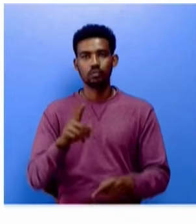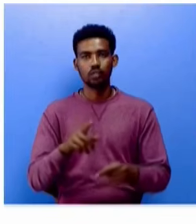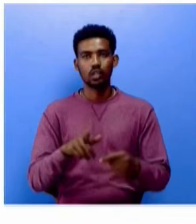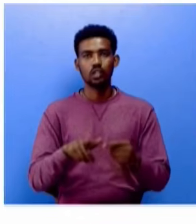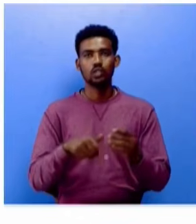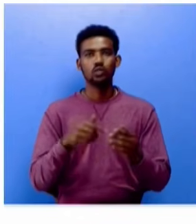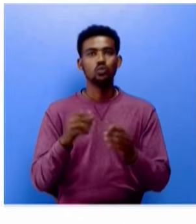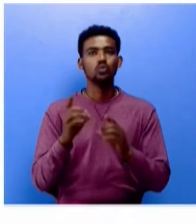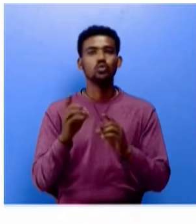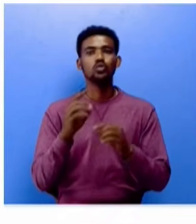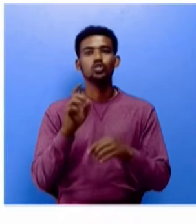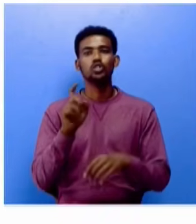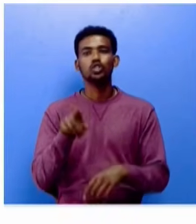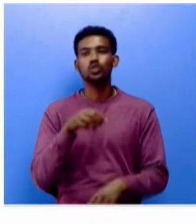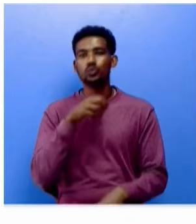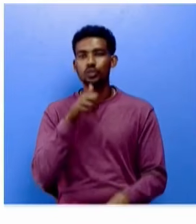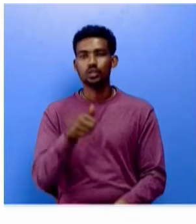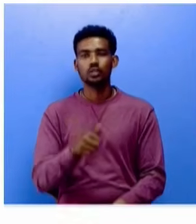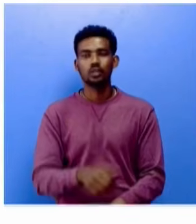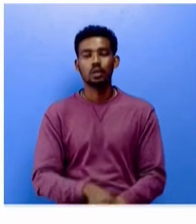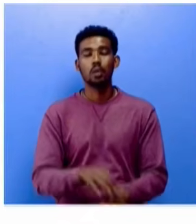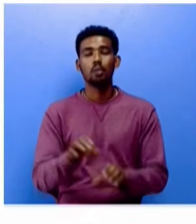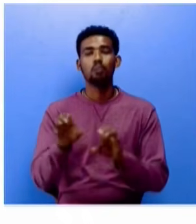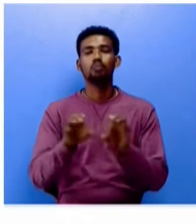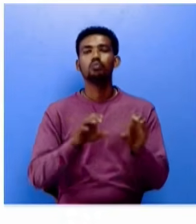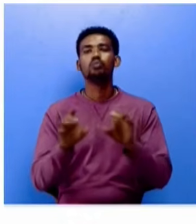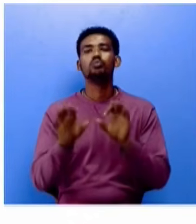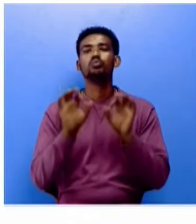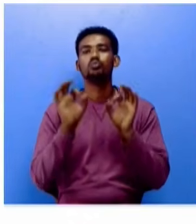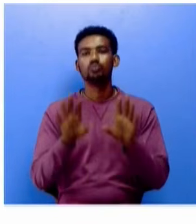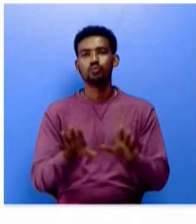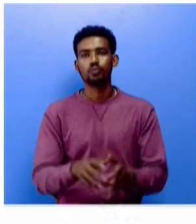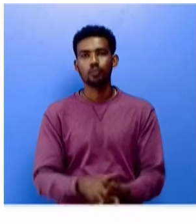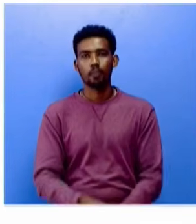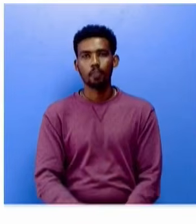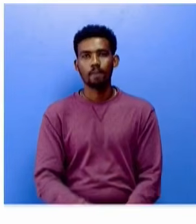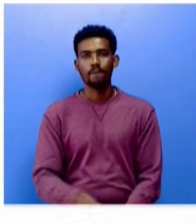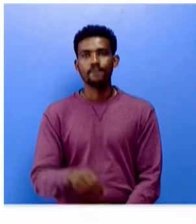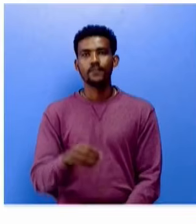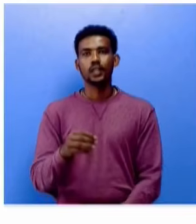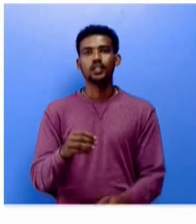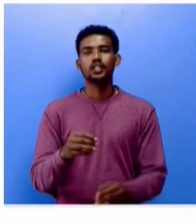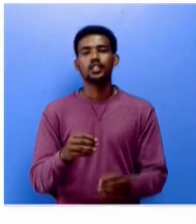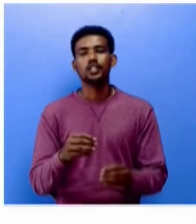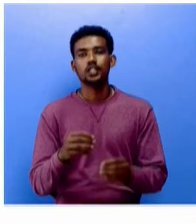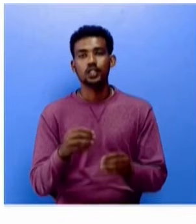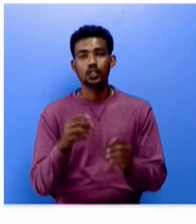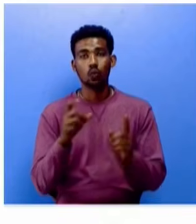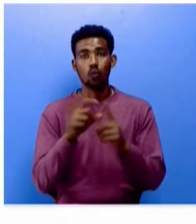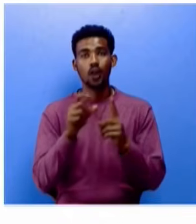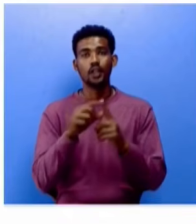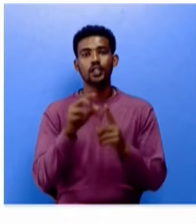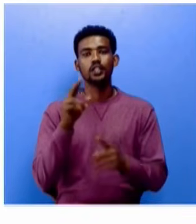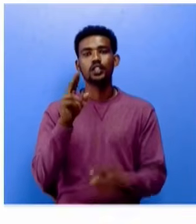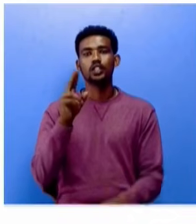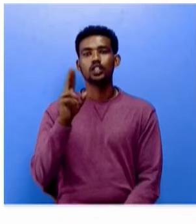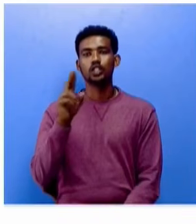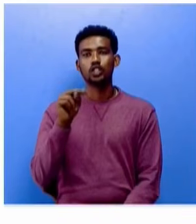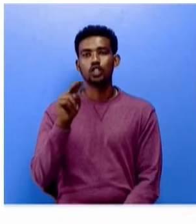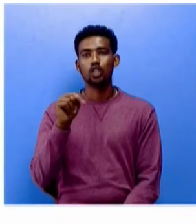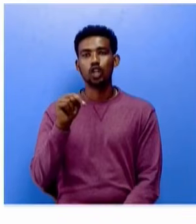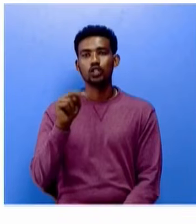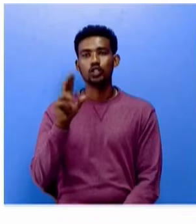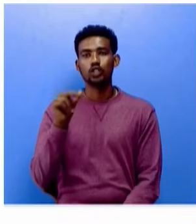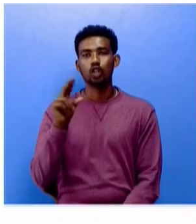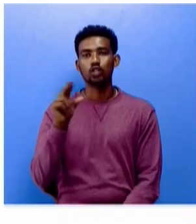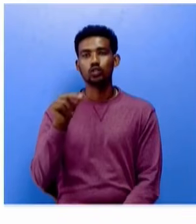Shouldn't. So in this sentence, the word not, and here the word not shows what? The negative, isn't